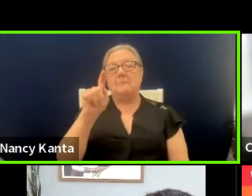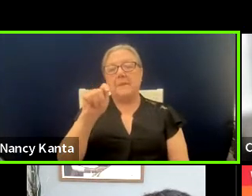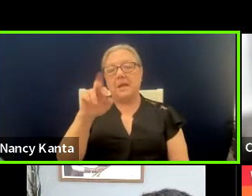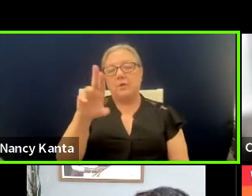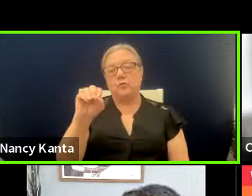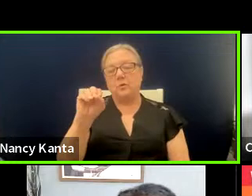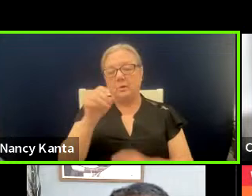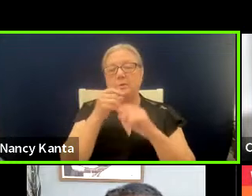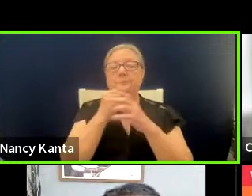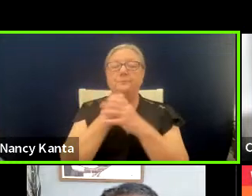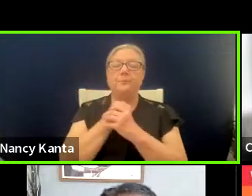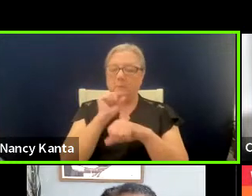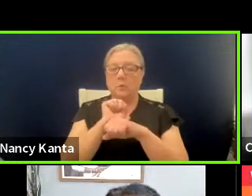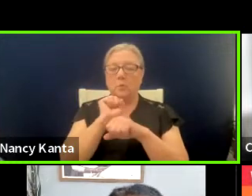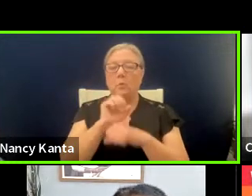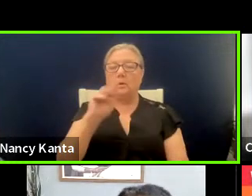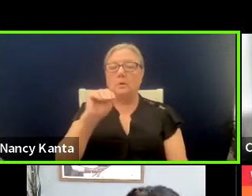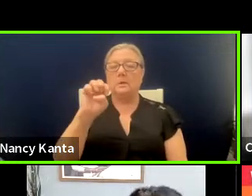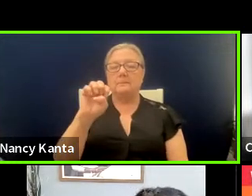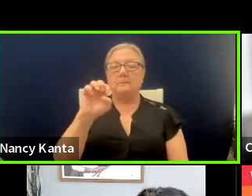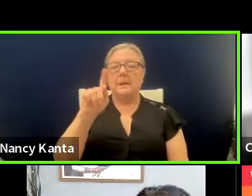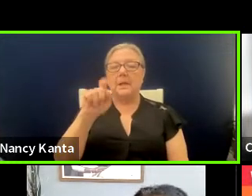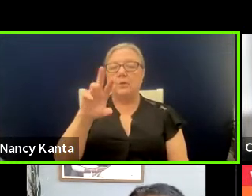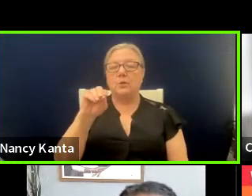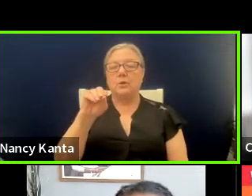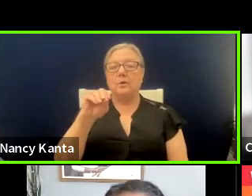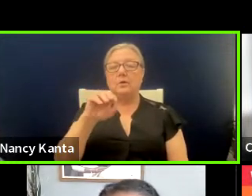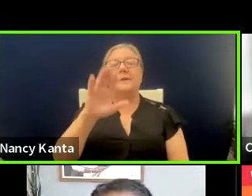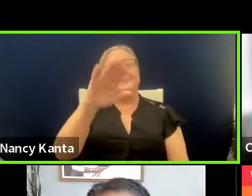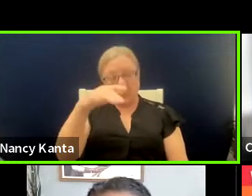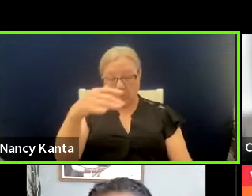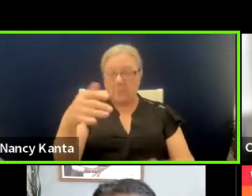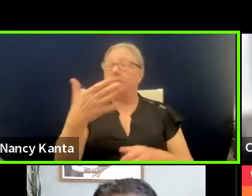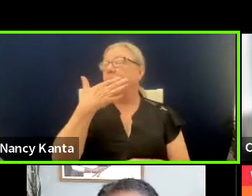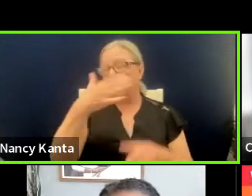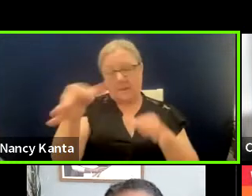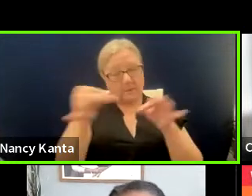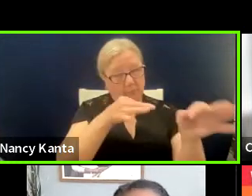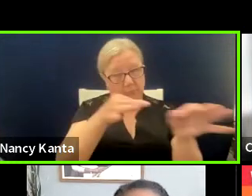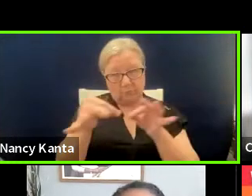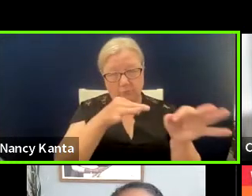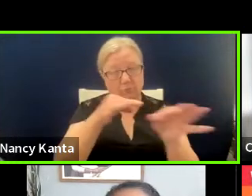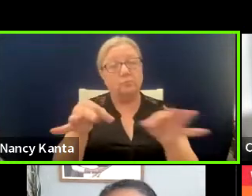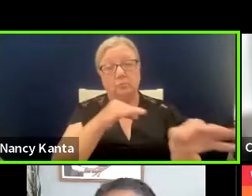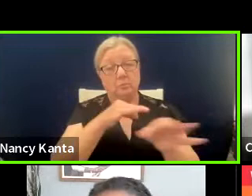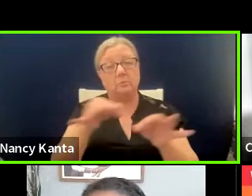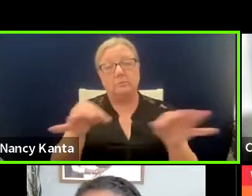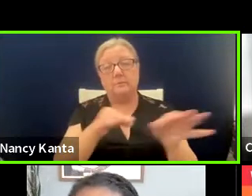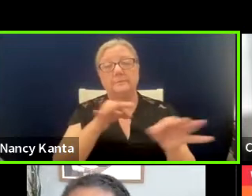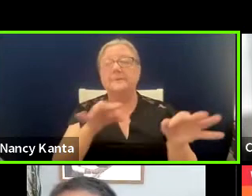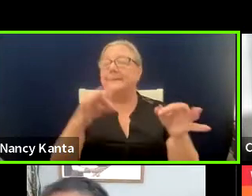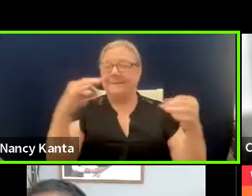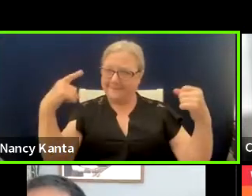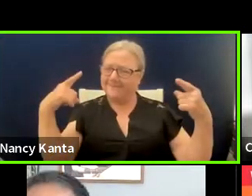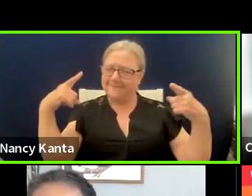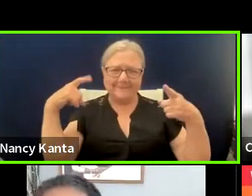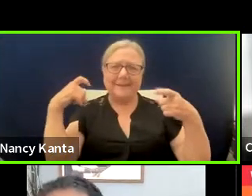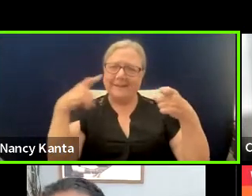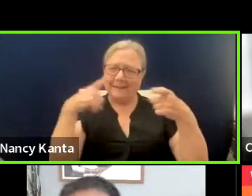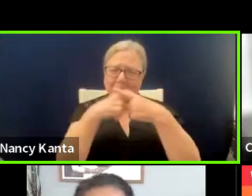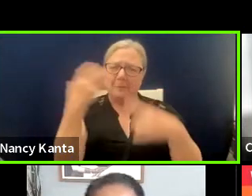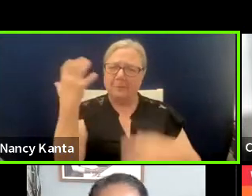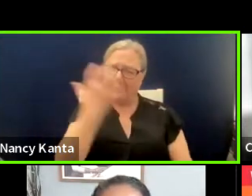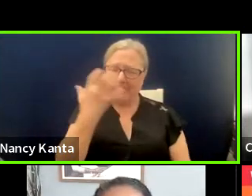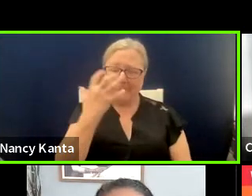I think one of the things I'm trying to, well, thank you for walking us through that, was that it's complex. And I feel like every time we see